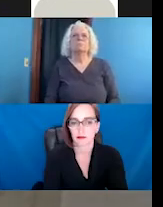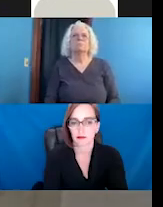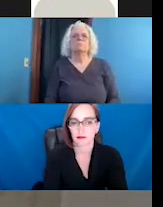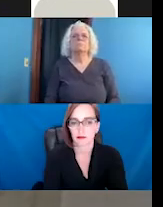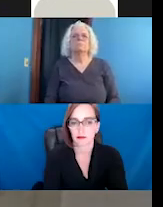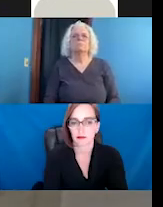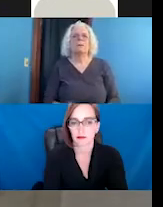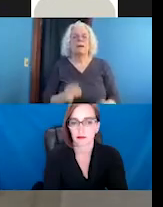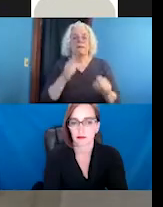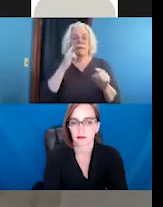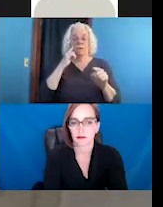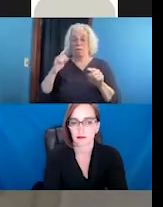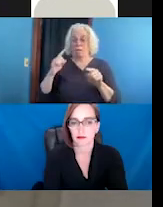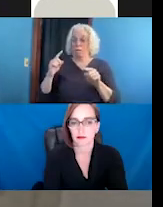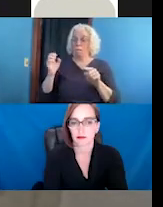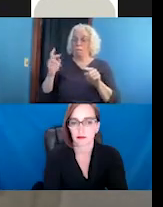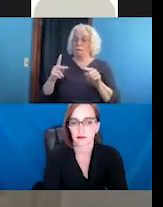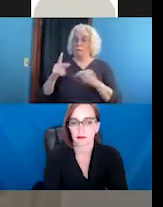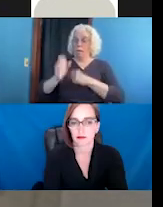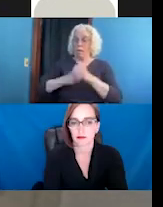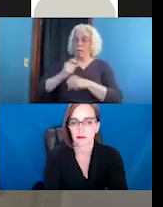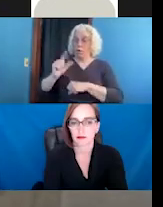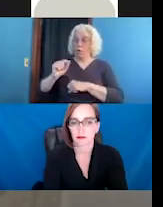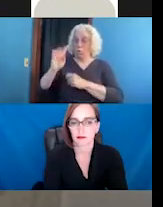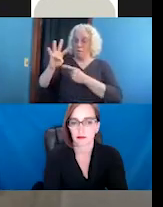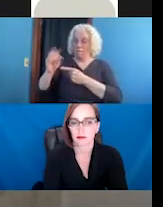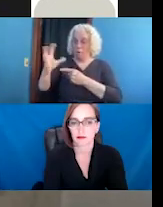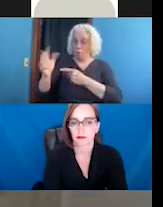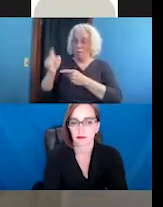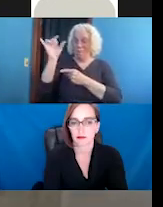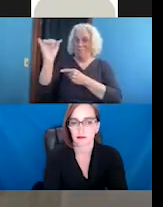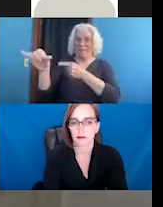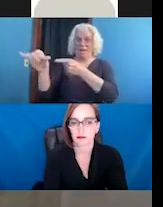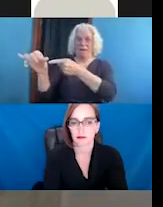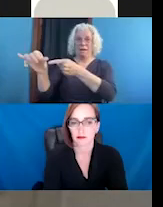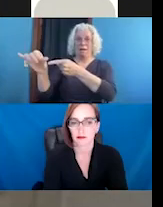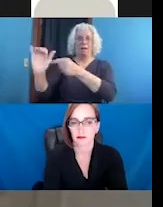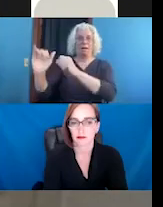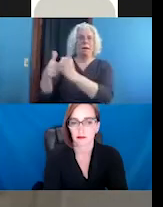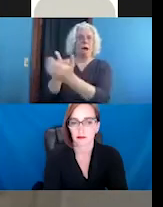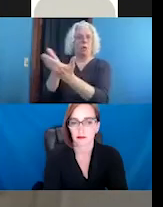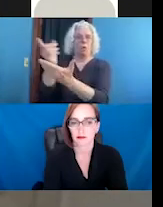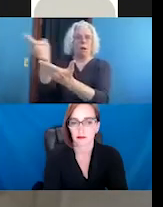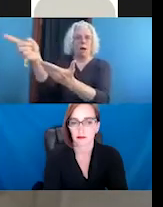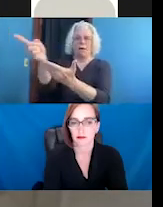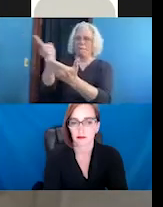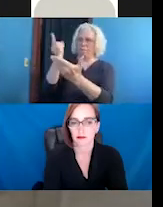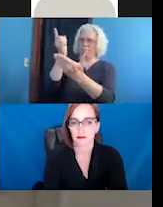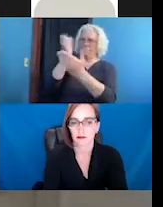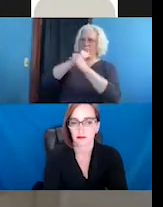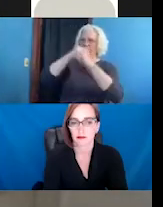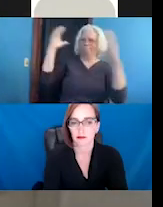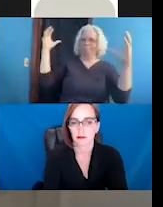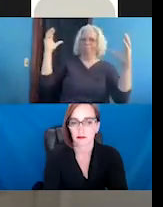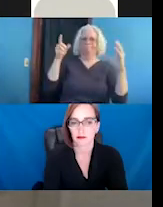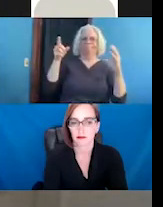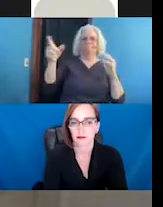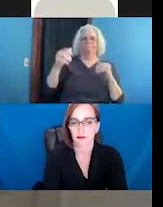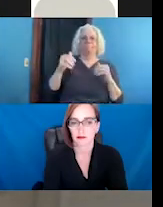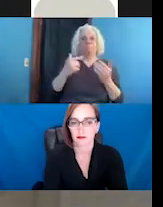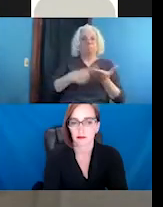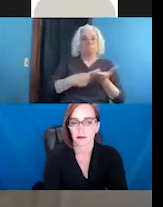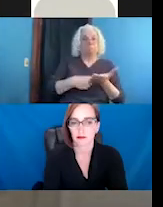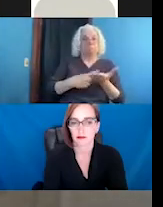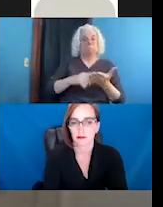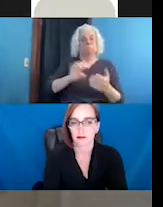be in 2040 and what do we do now to get us there, like starting with that broad of a scope in mind. And so some good conversations about